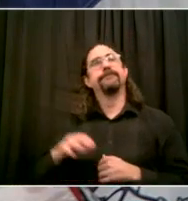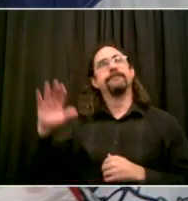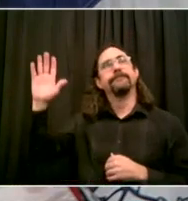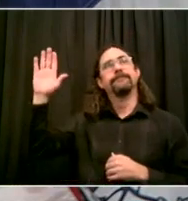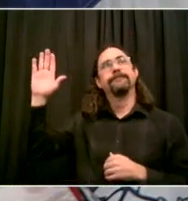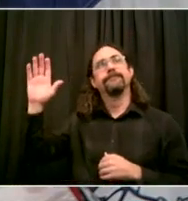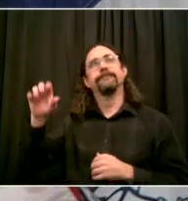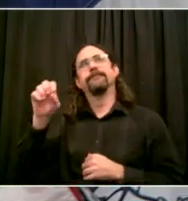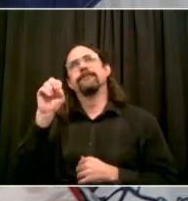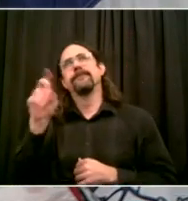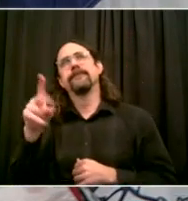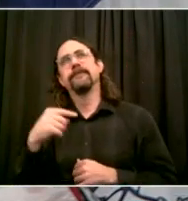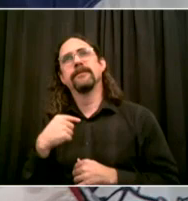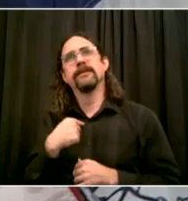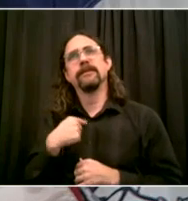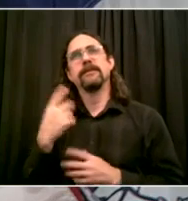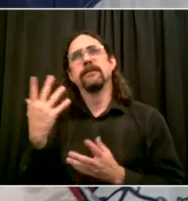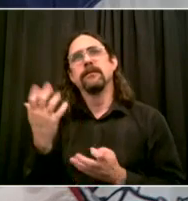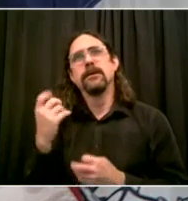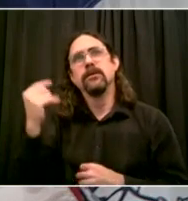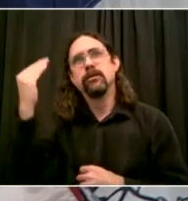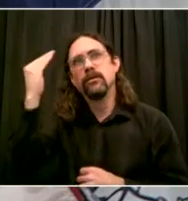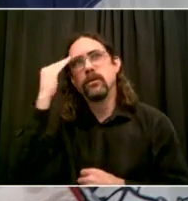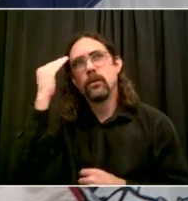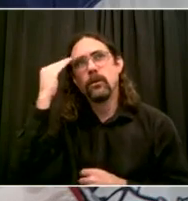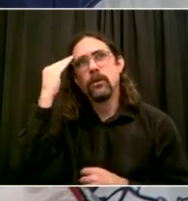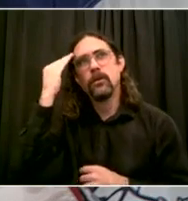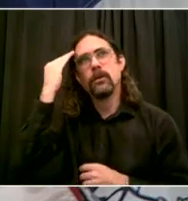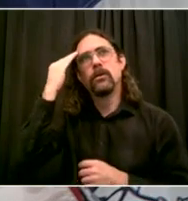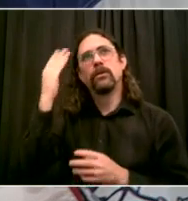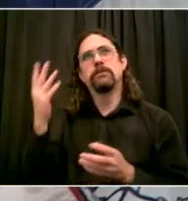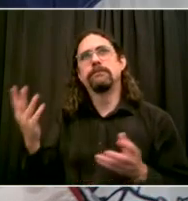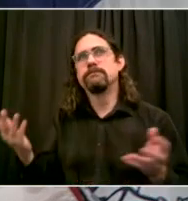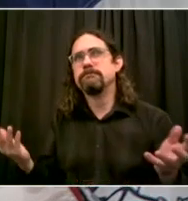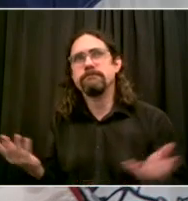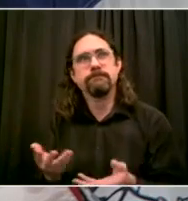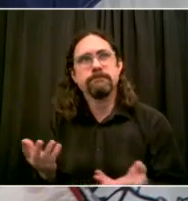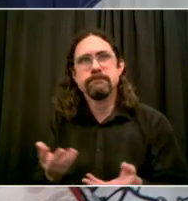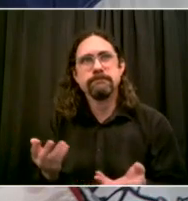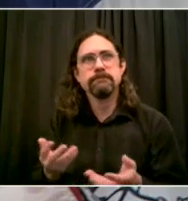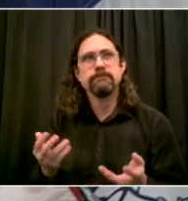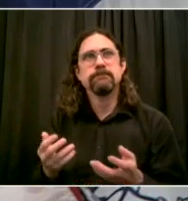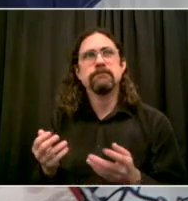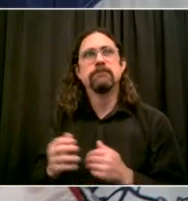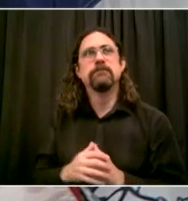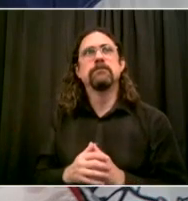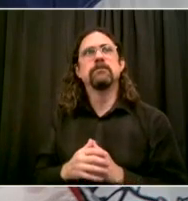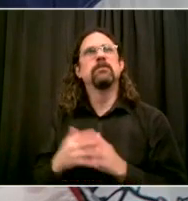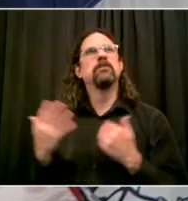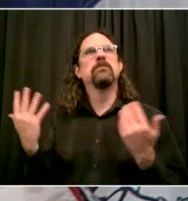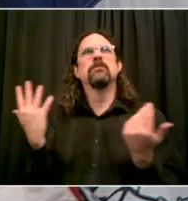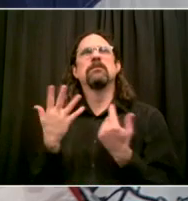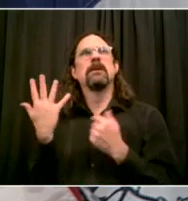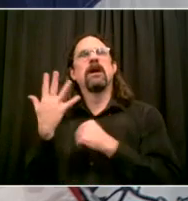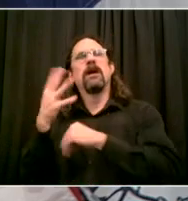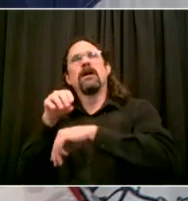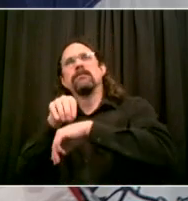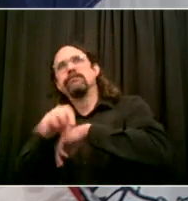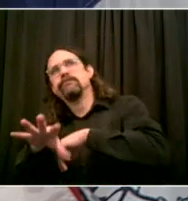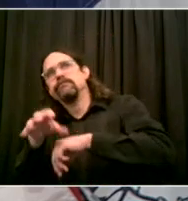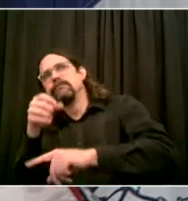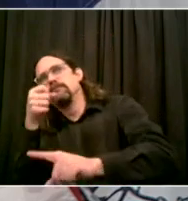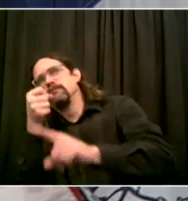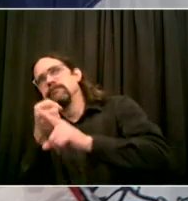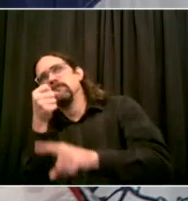timeline, but you said 2% will trigger reconsideration. We've blown well past the 550